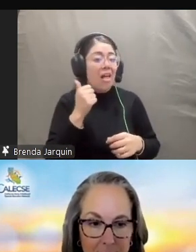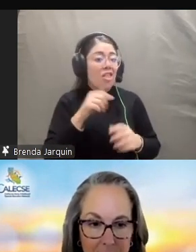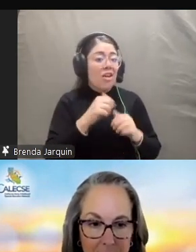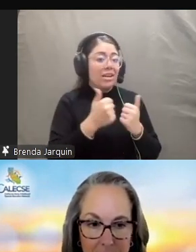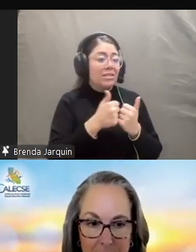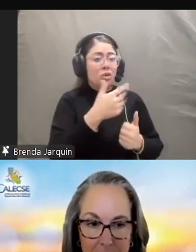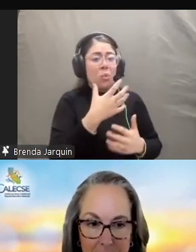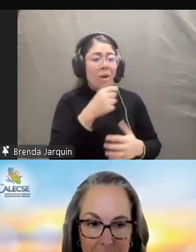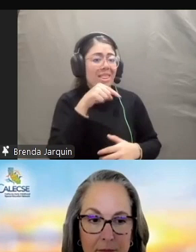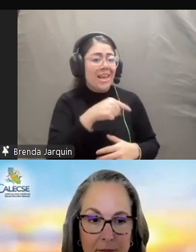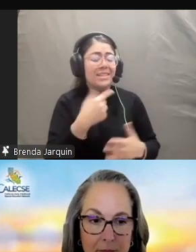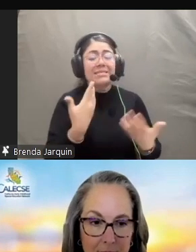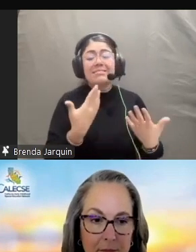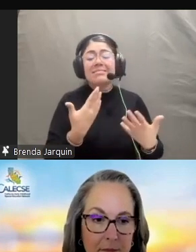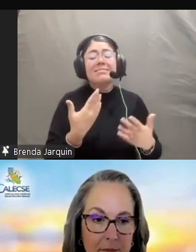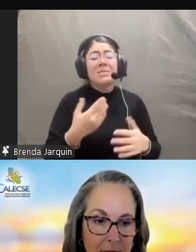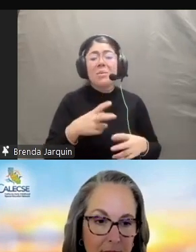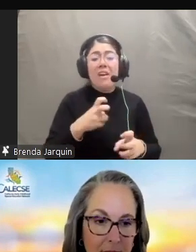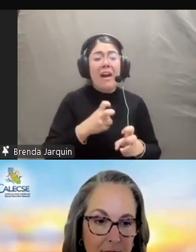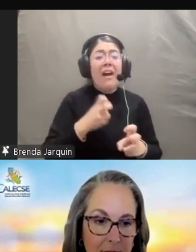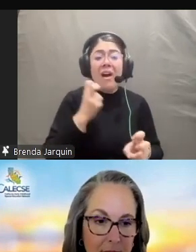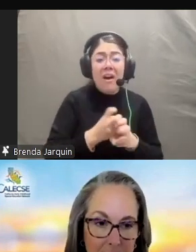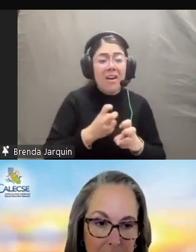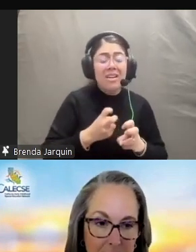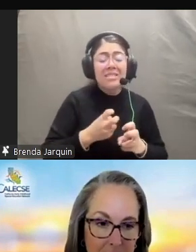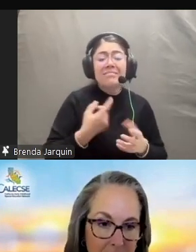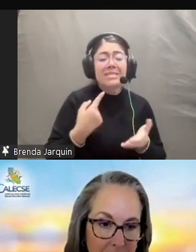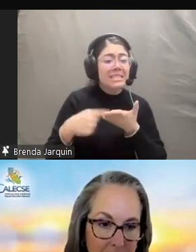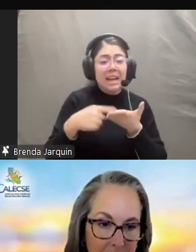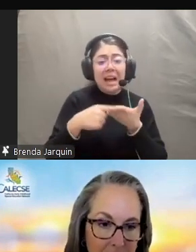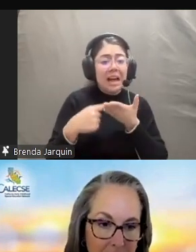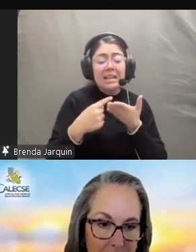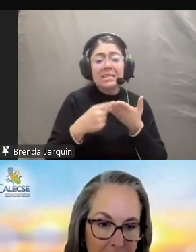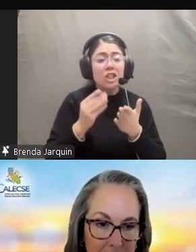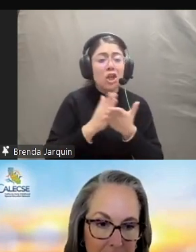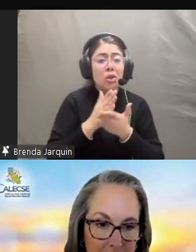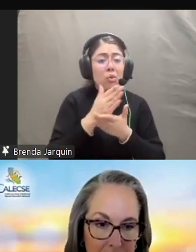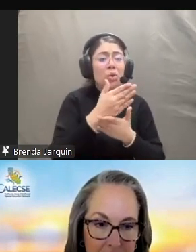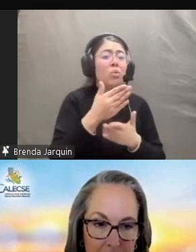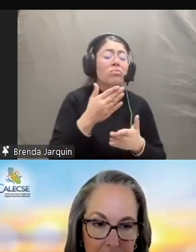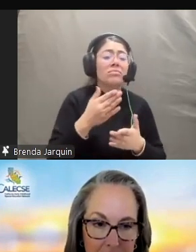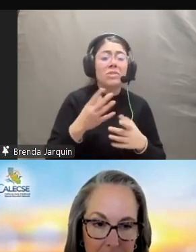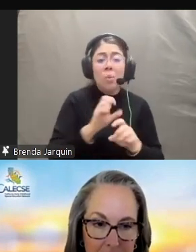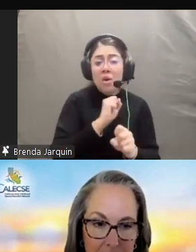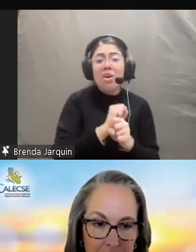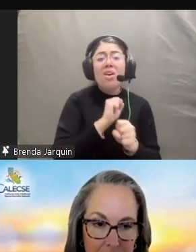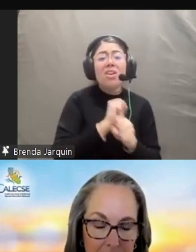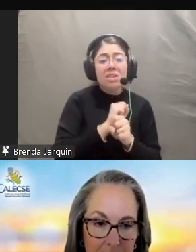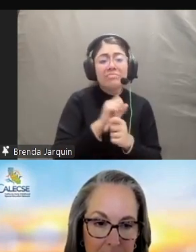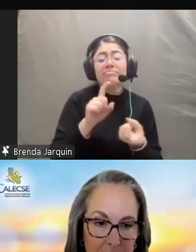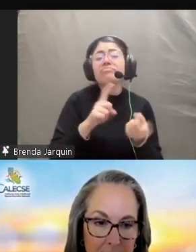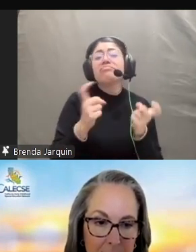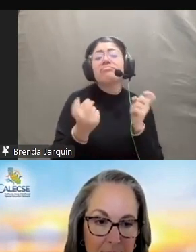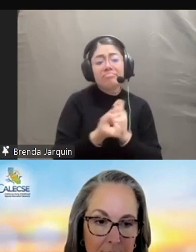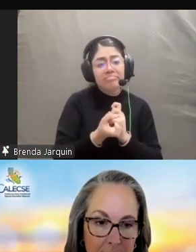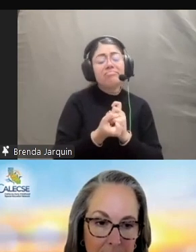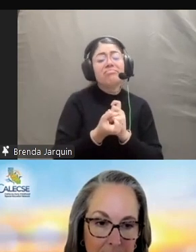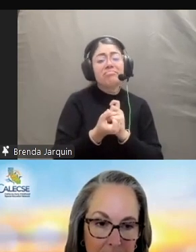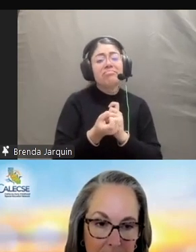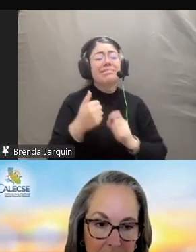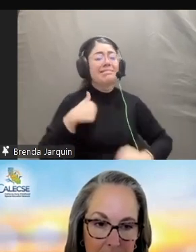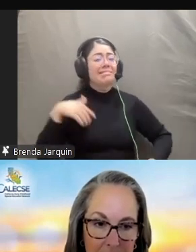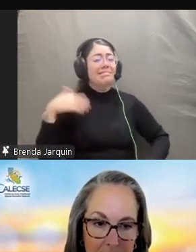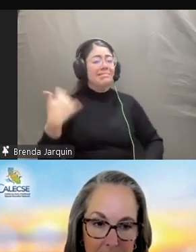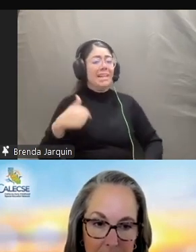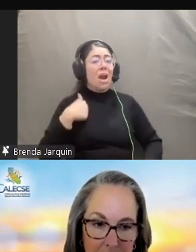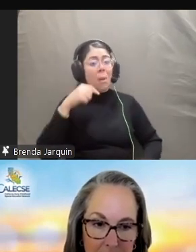hard discussions through this process. And at the end of the day, I think everyone in the room